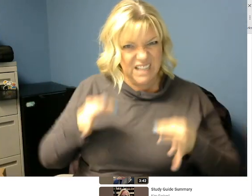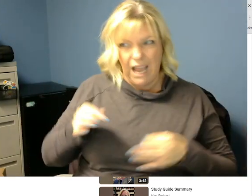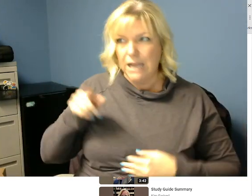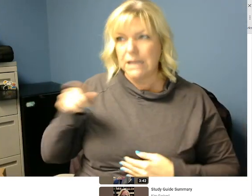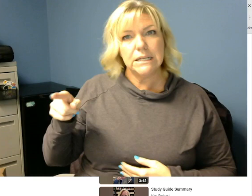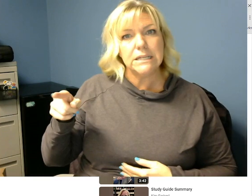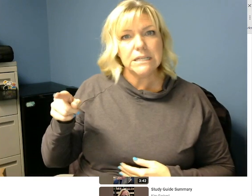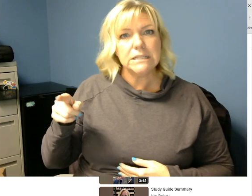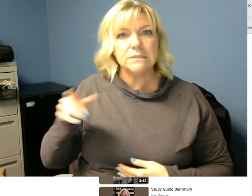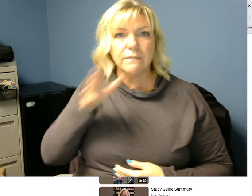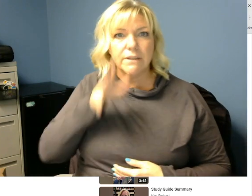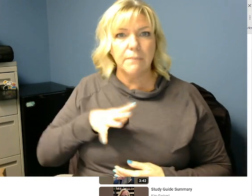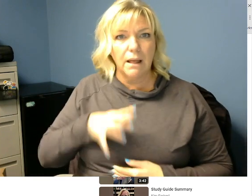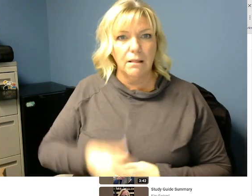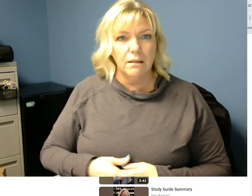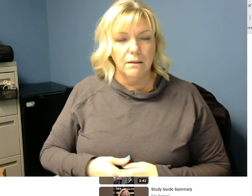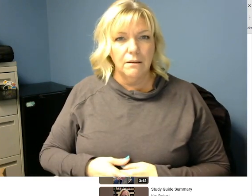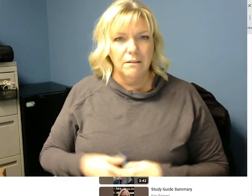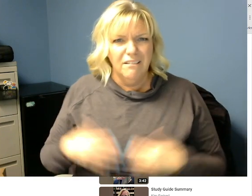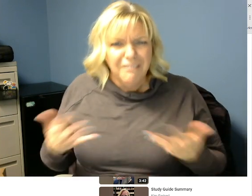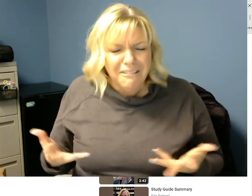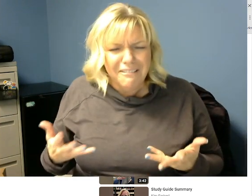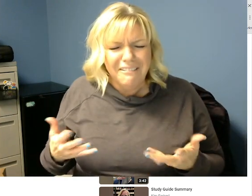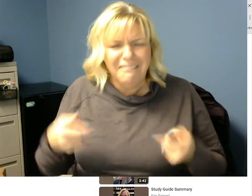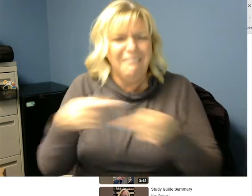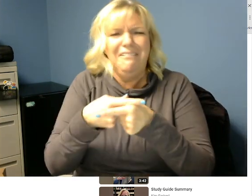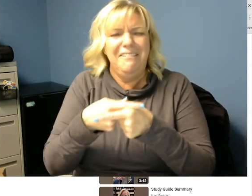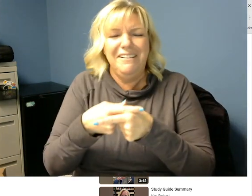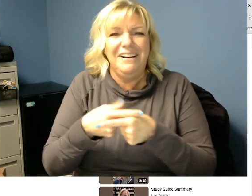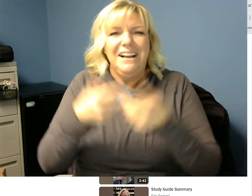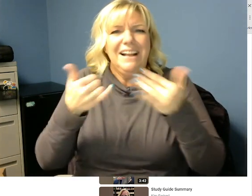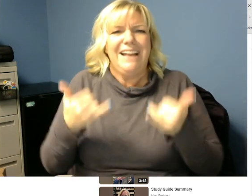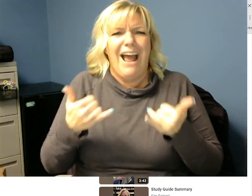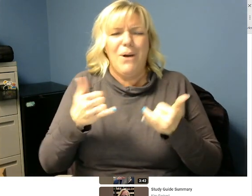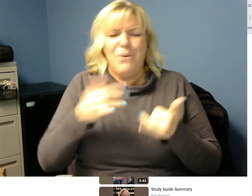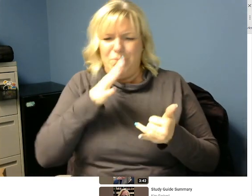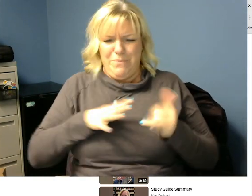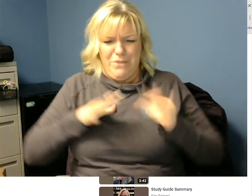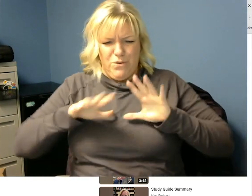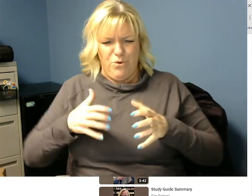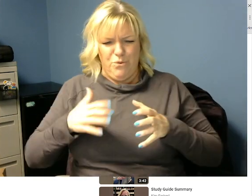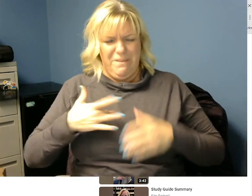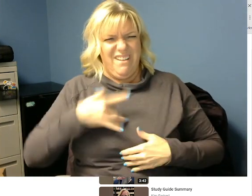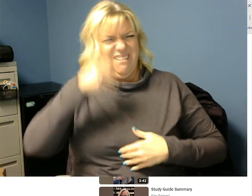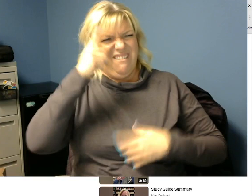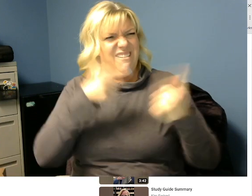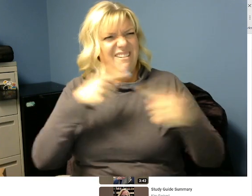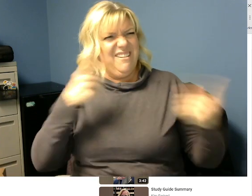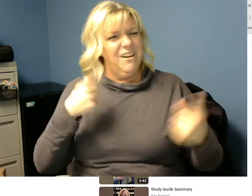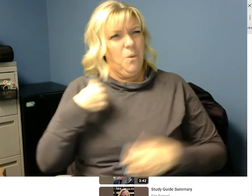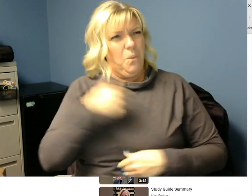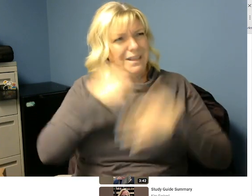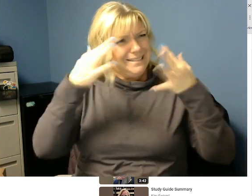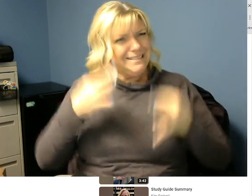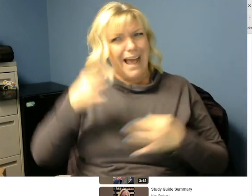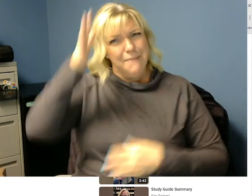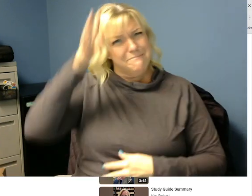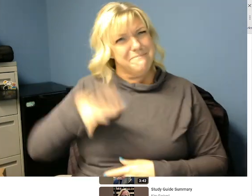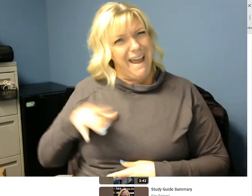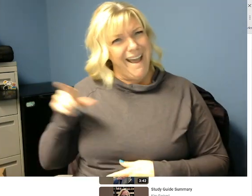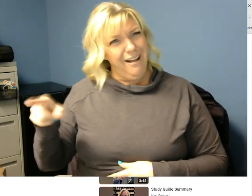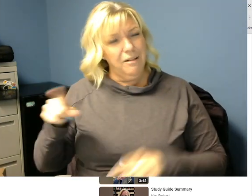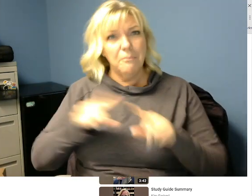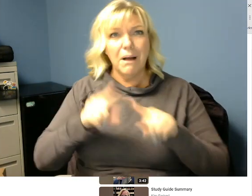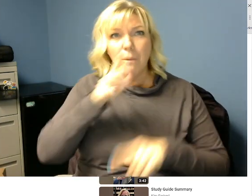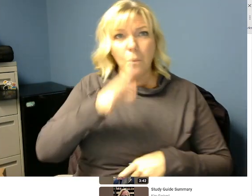men. This gets the women in a tumult. The women said Hall was male, and now the court is siding with the men